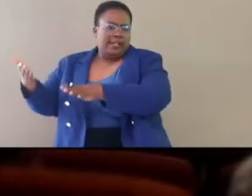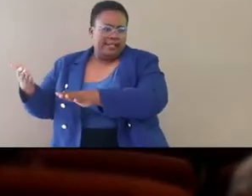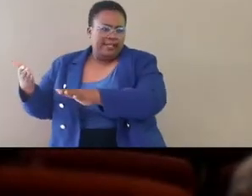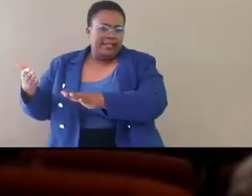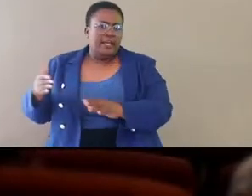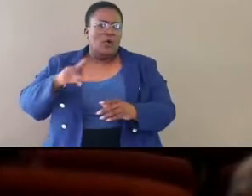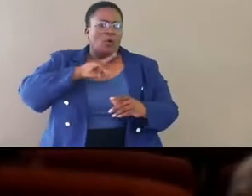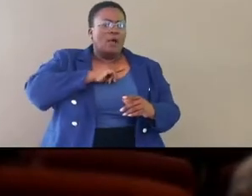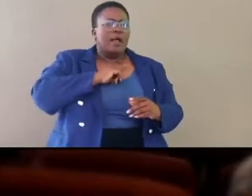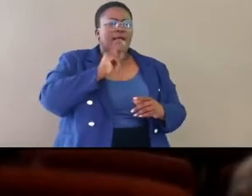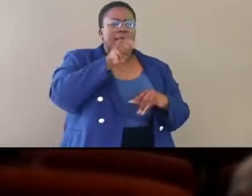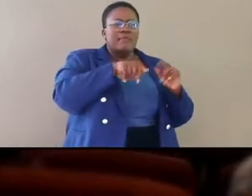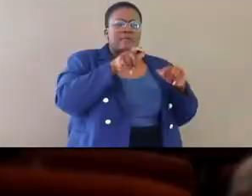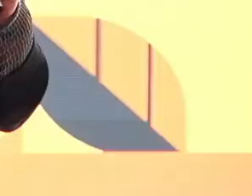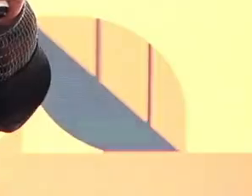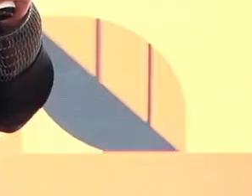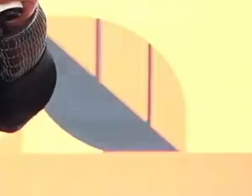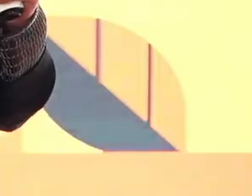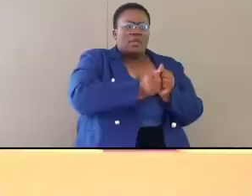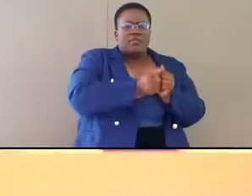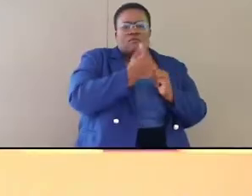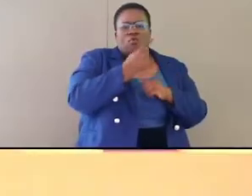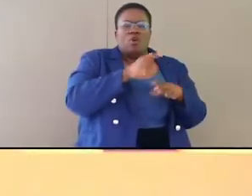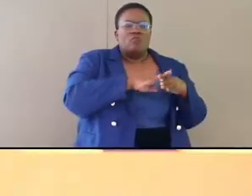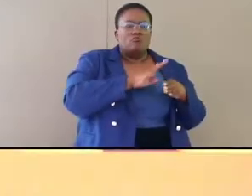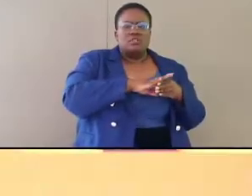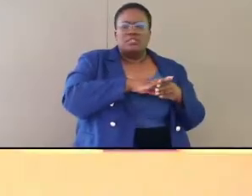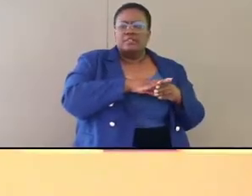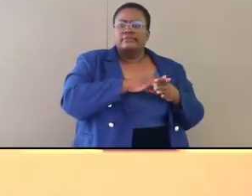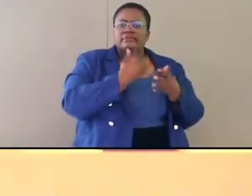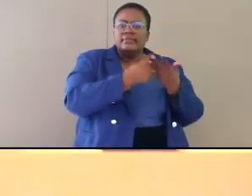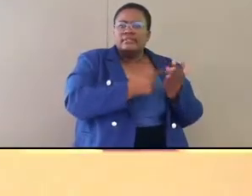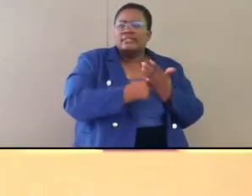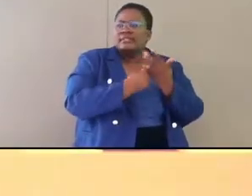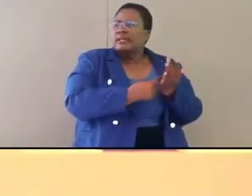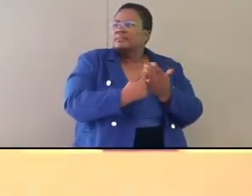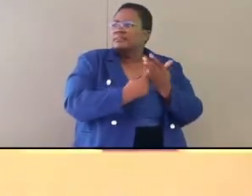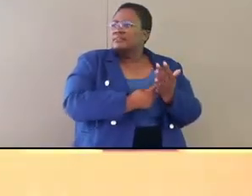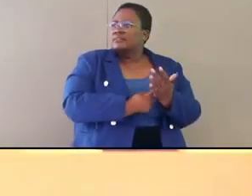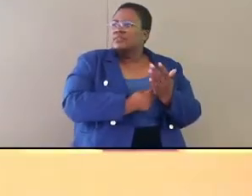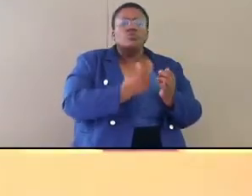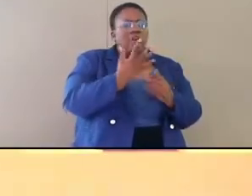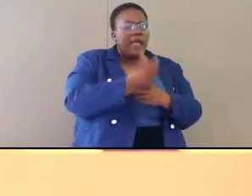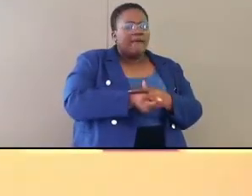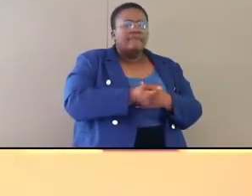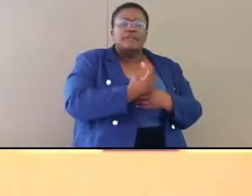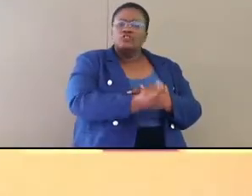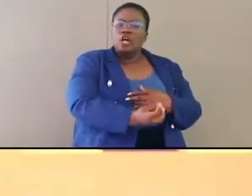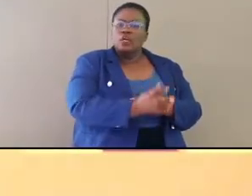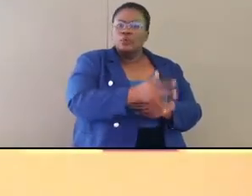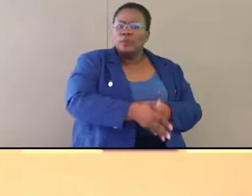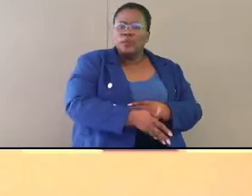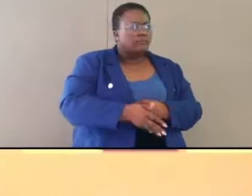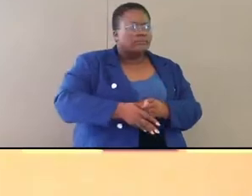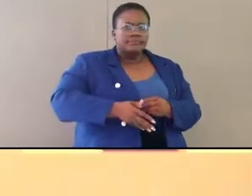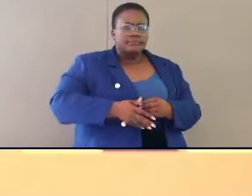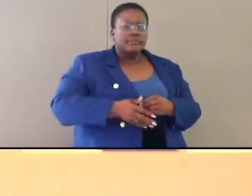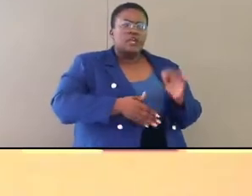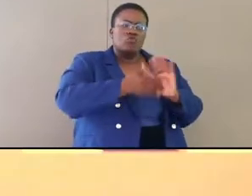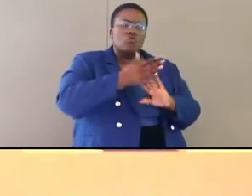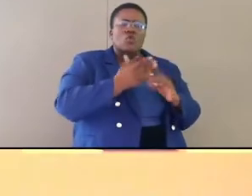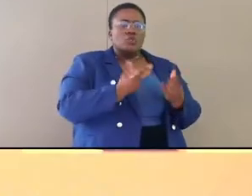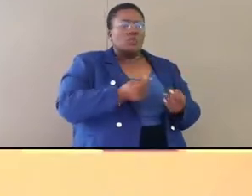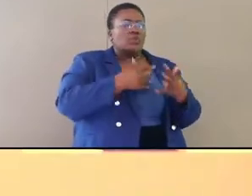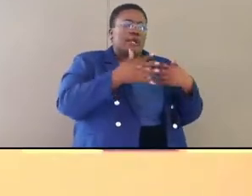for reason or the other and they say they don't even discuss the fact that they are going to have a child they just go there and do what they